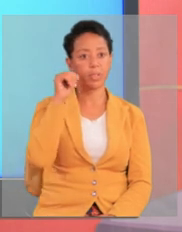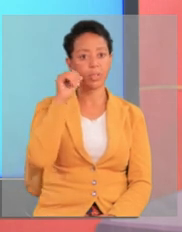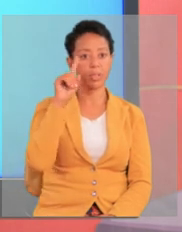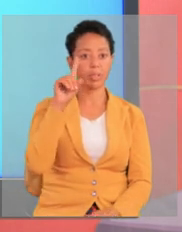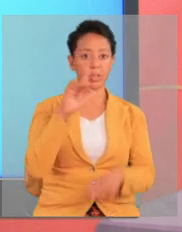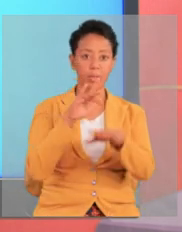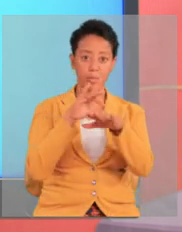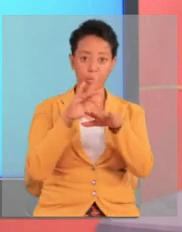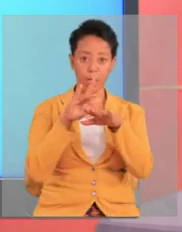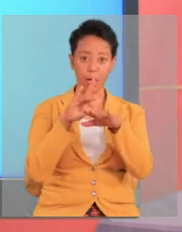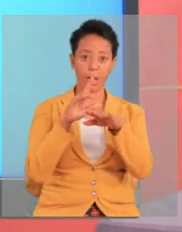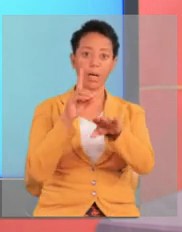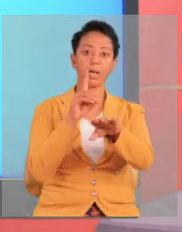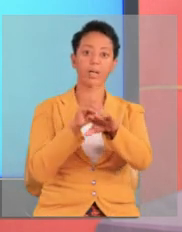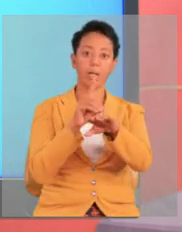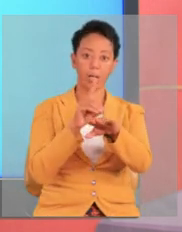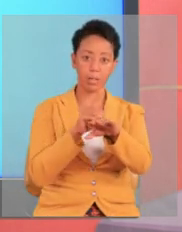recently became.